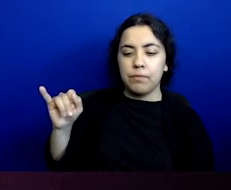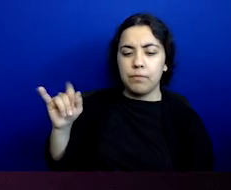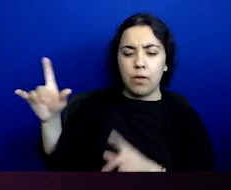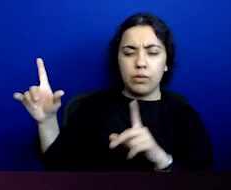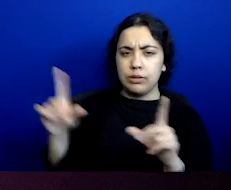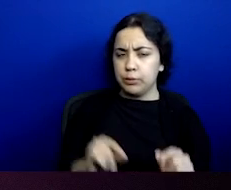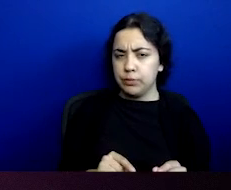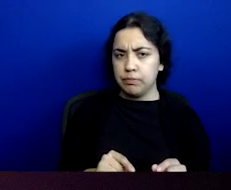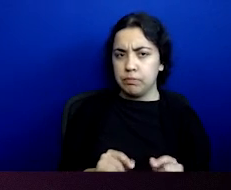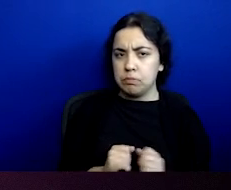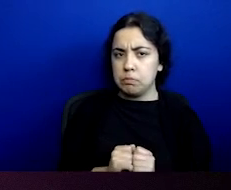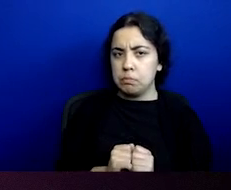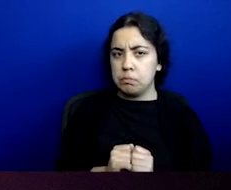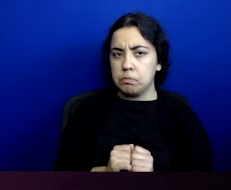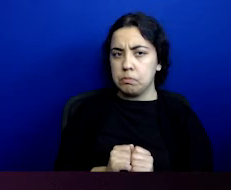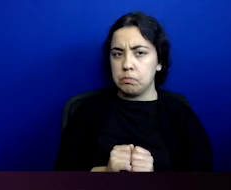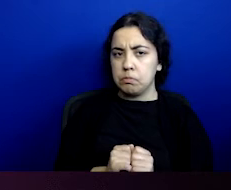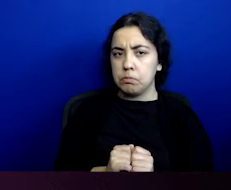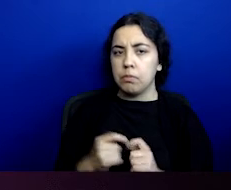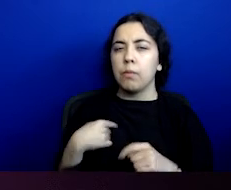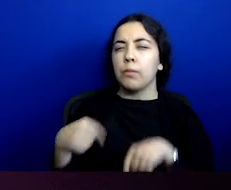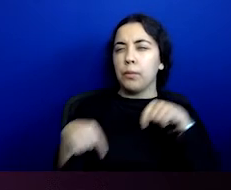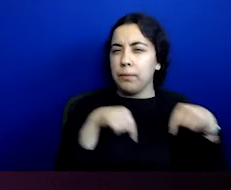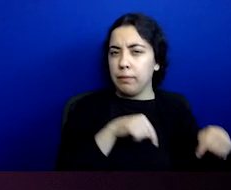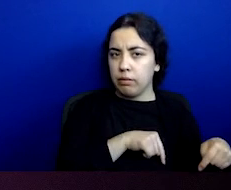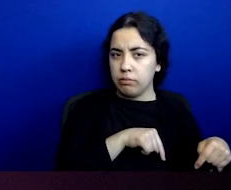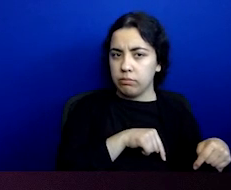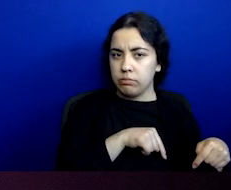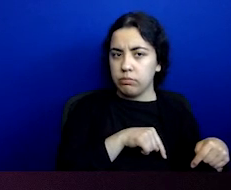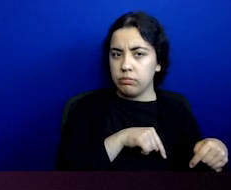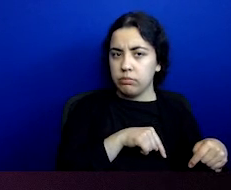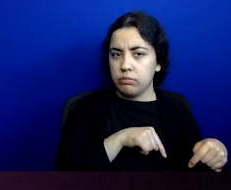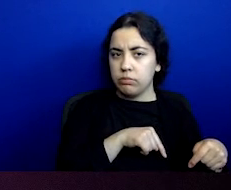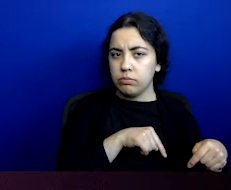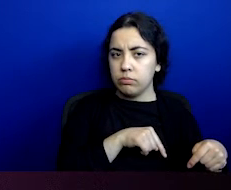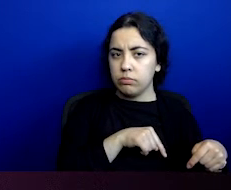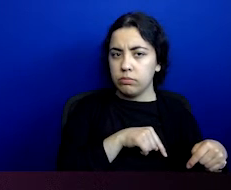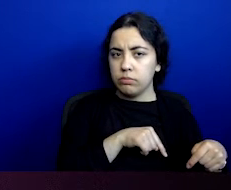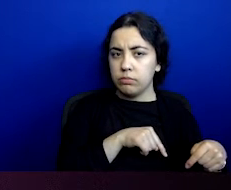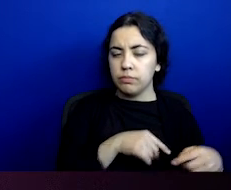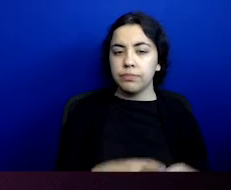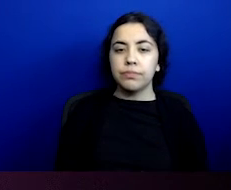disappeared. All right, let me go back to it.